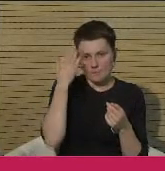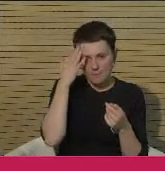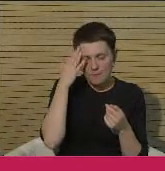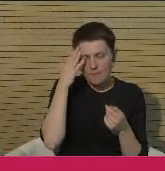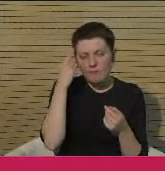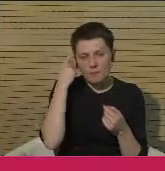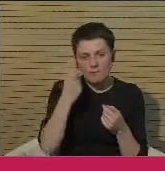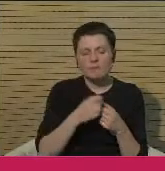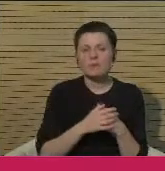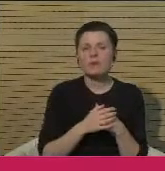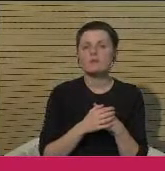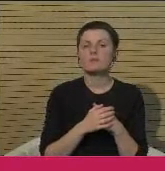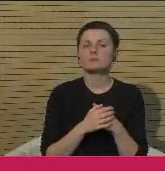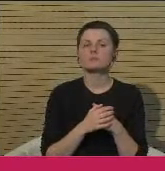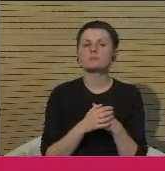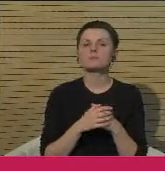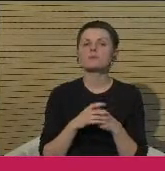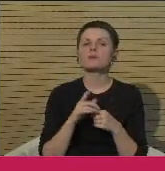experience